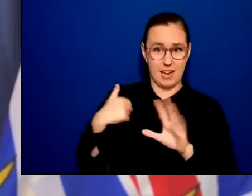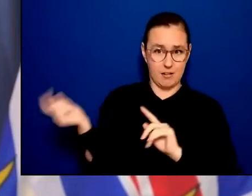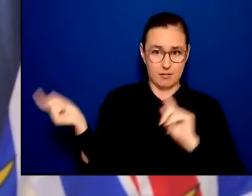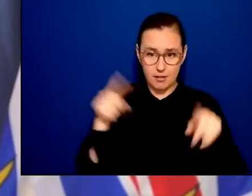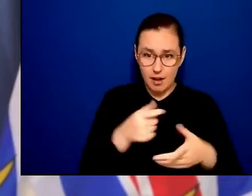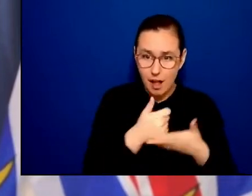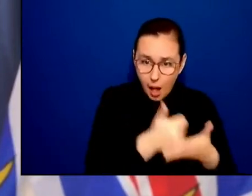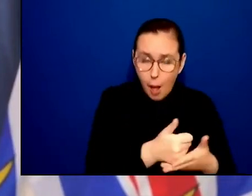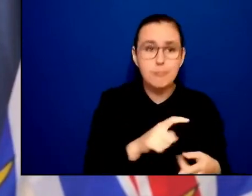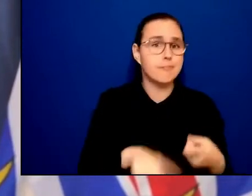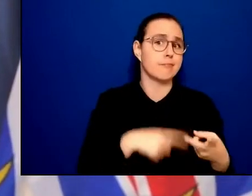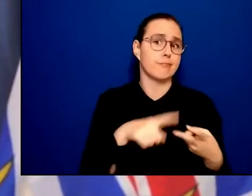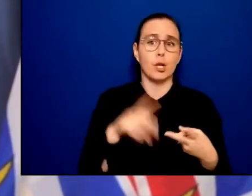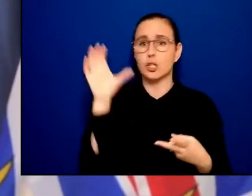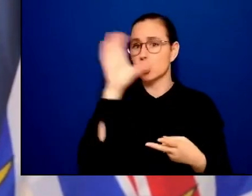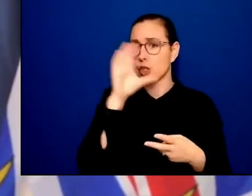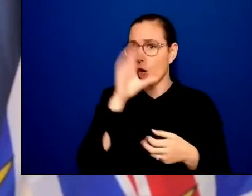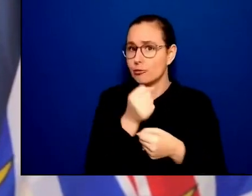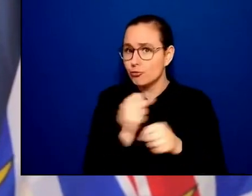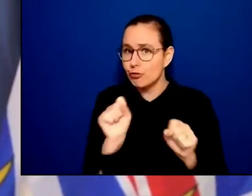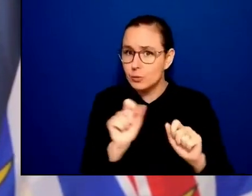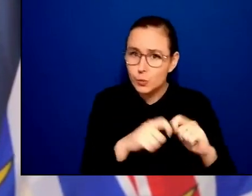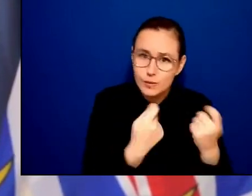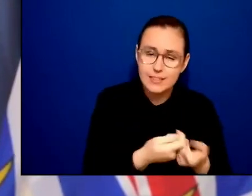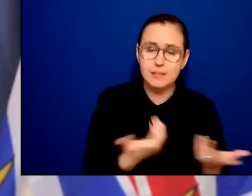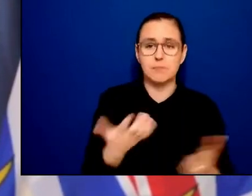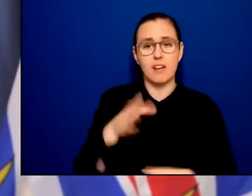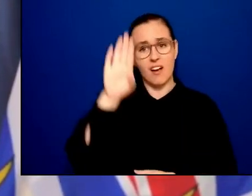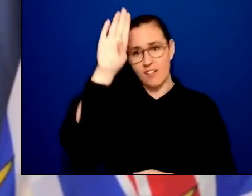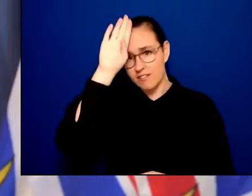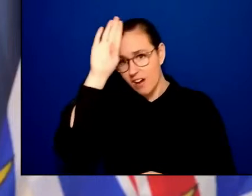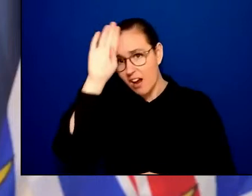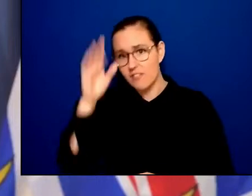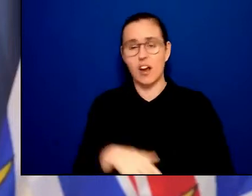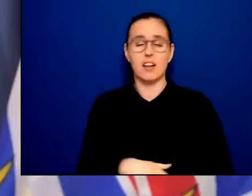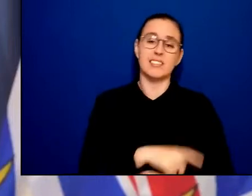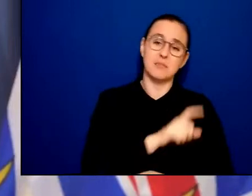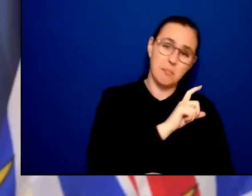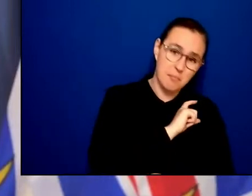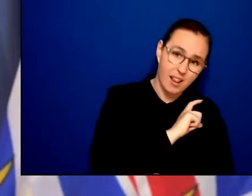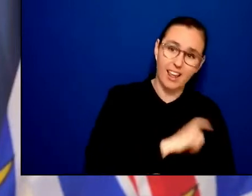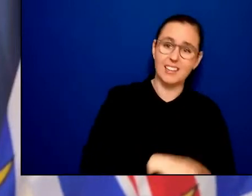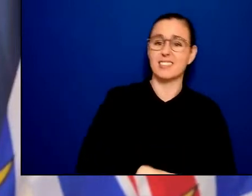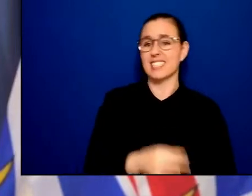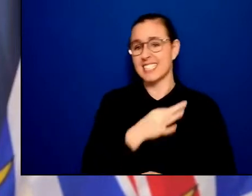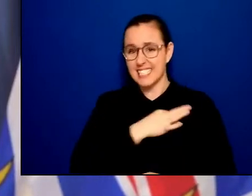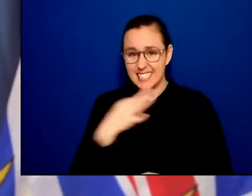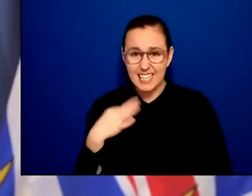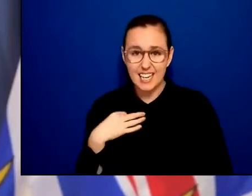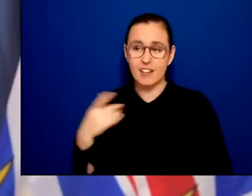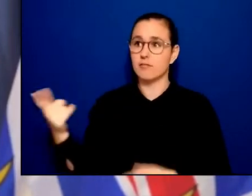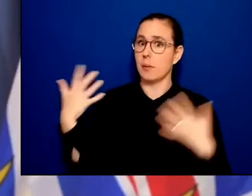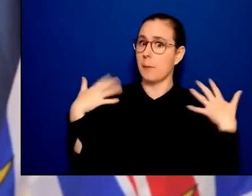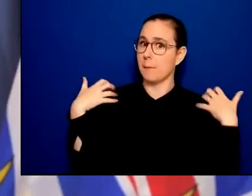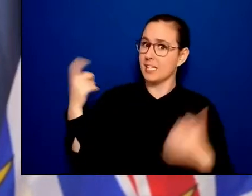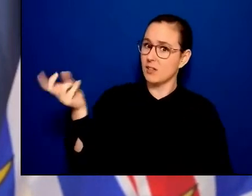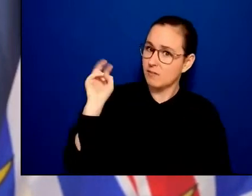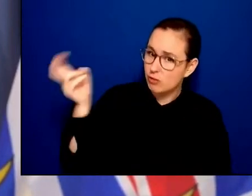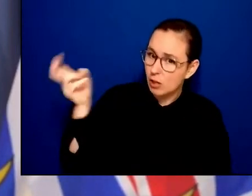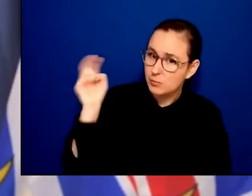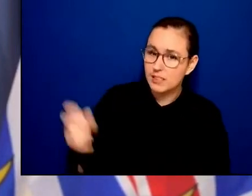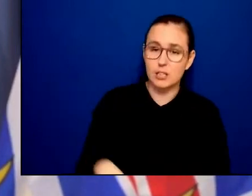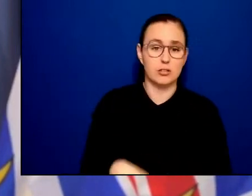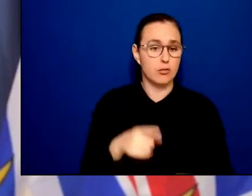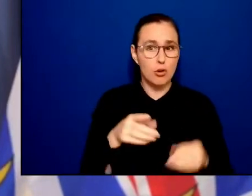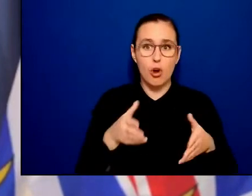and provincial staff, both from Emergency Management BC and the Ministry of Transportation and Infrastructure and our road maintenance contractors and